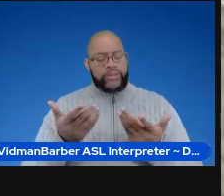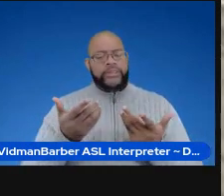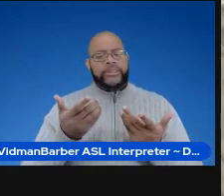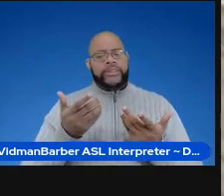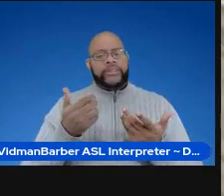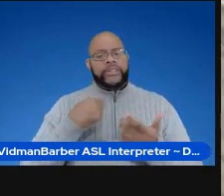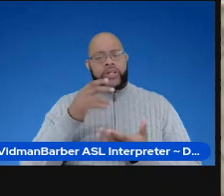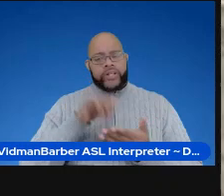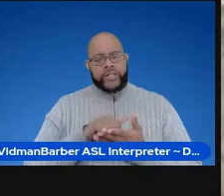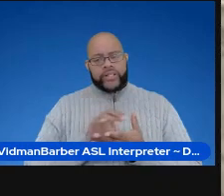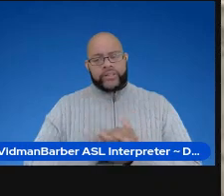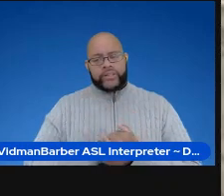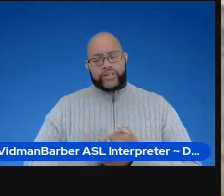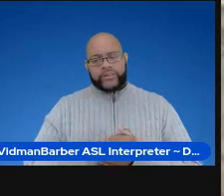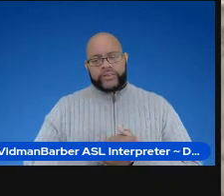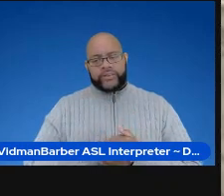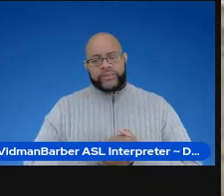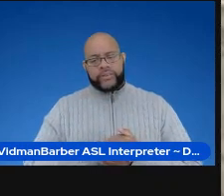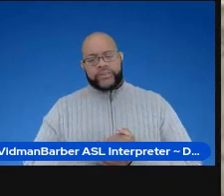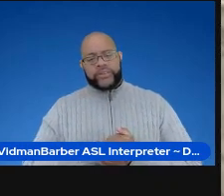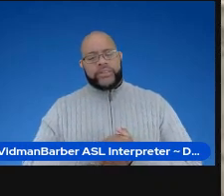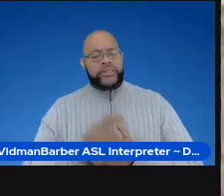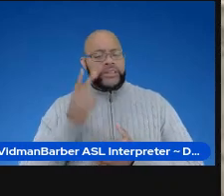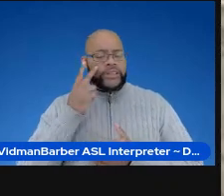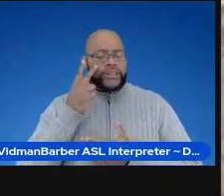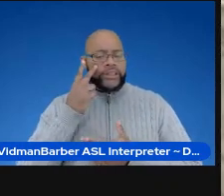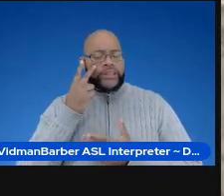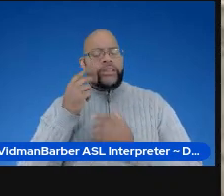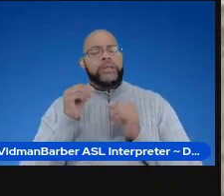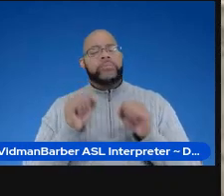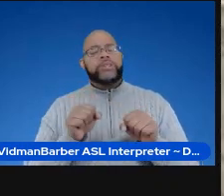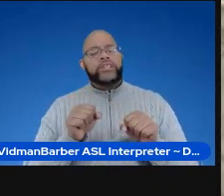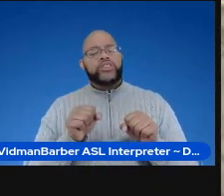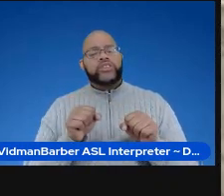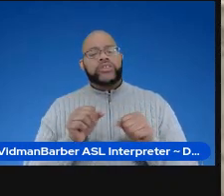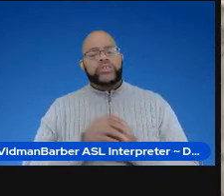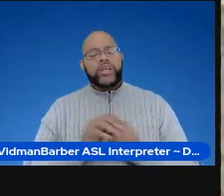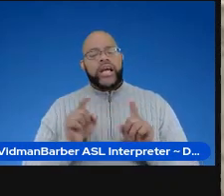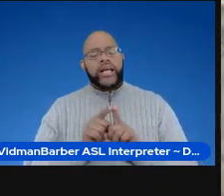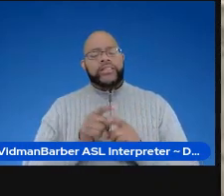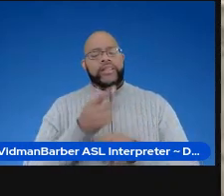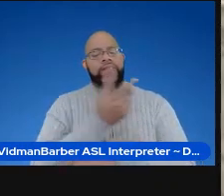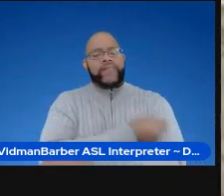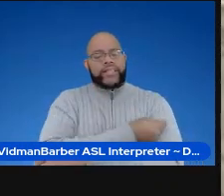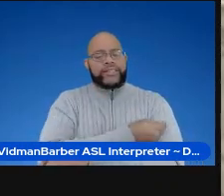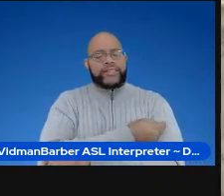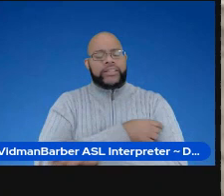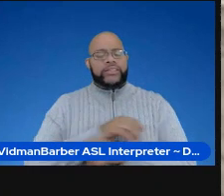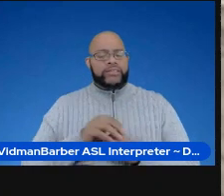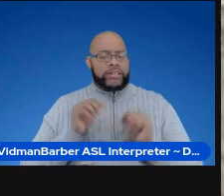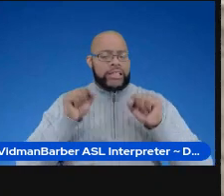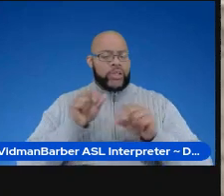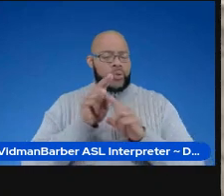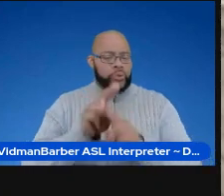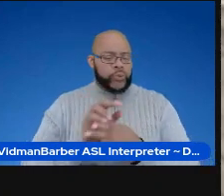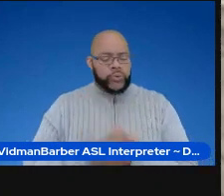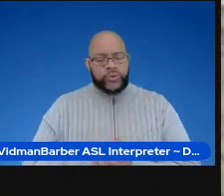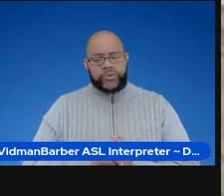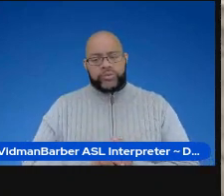Neisseria meningitidis to see their potential as vaccine candidates. We